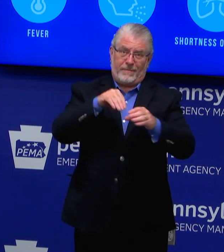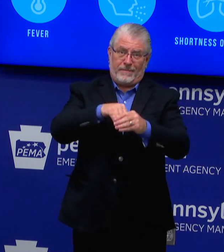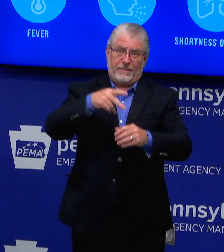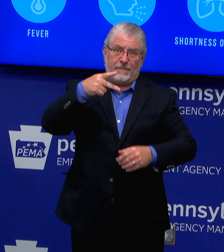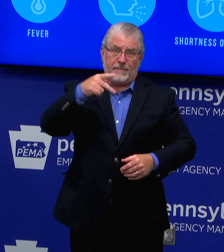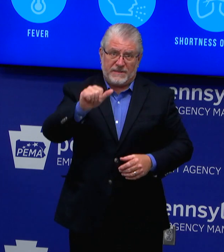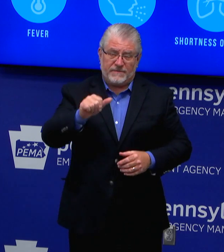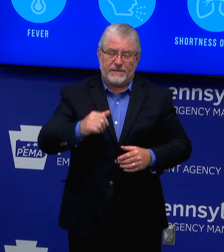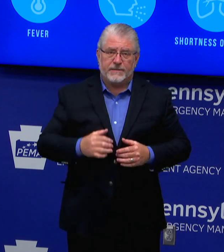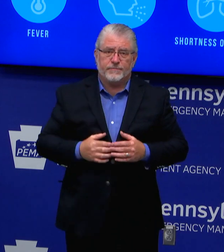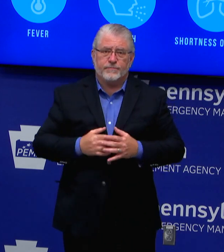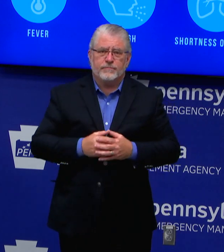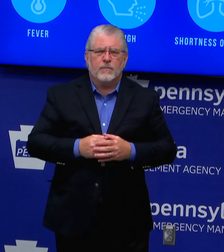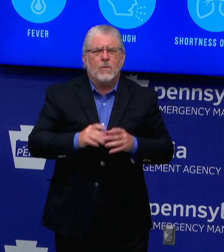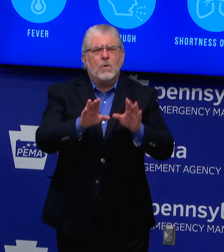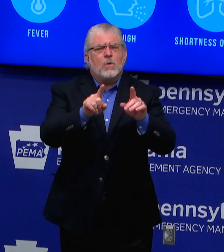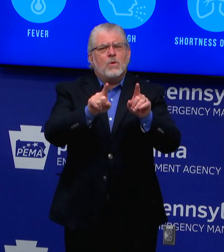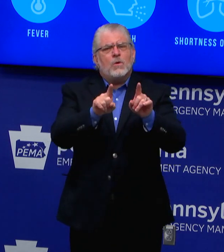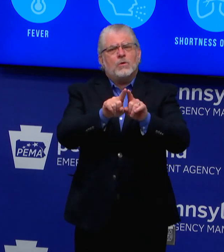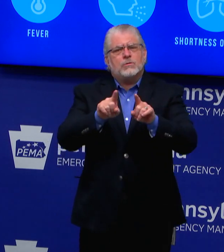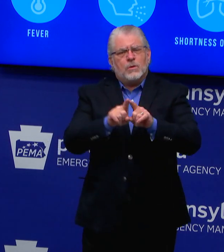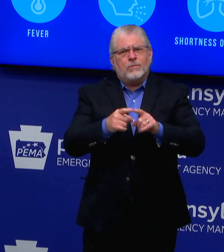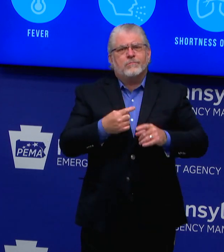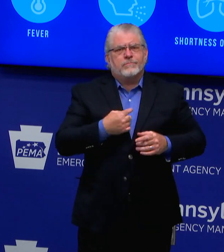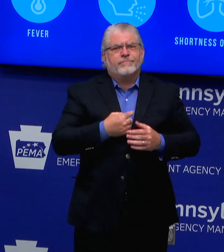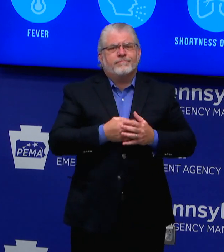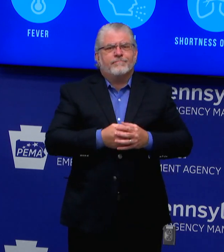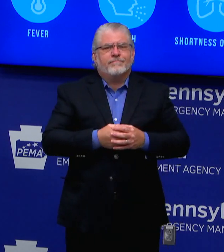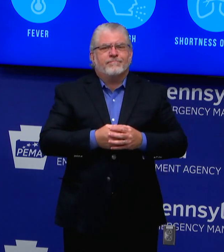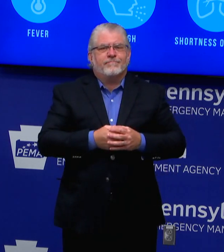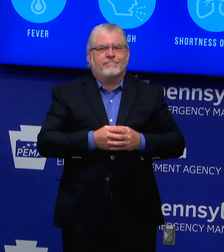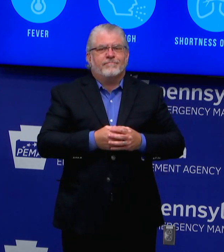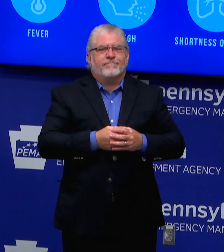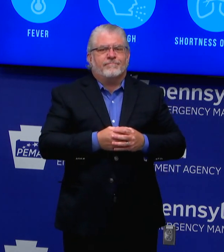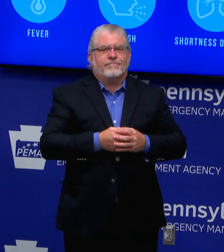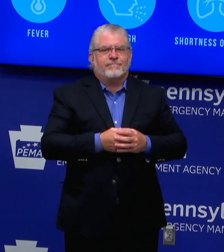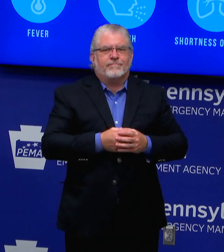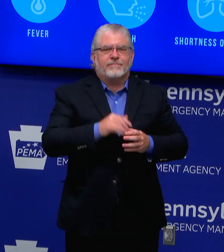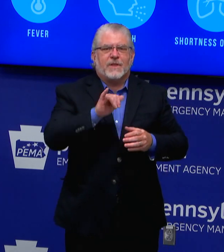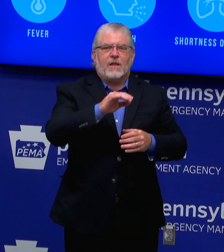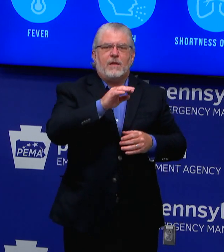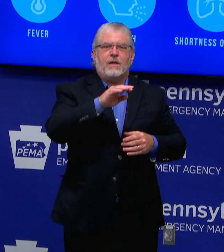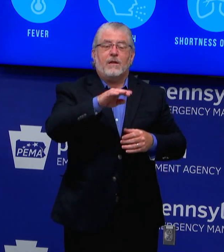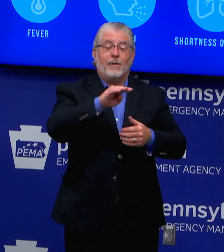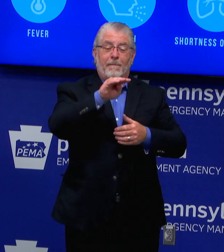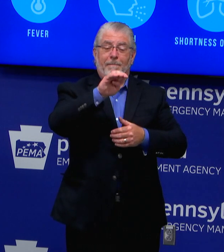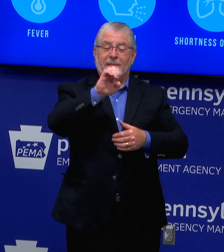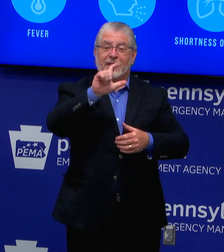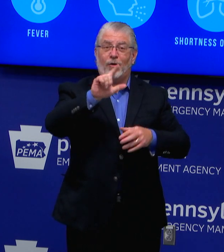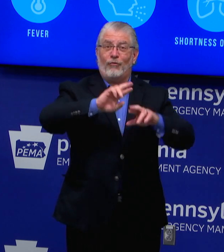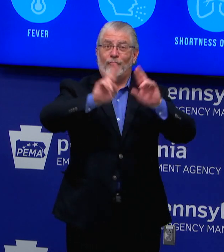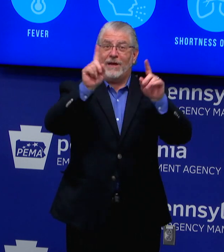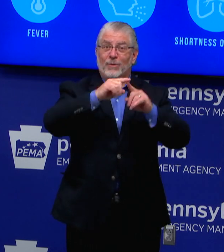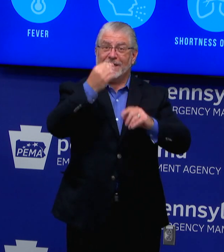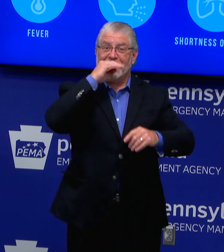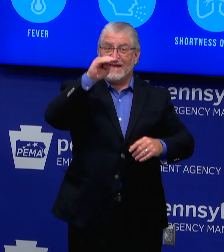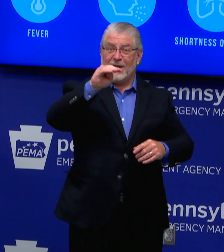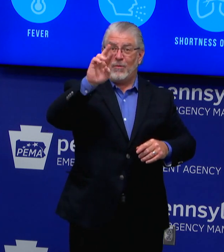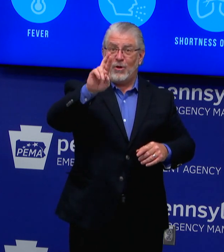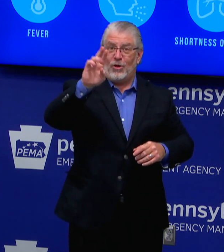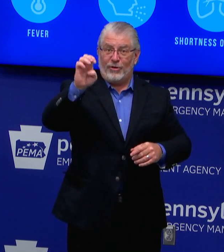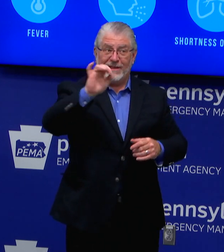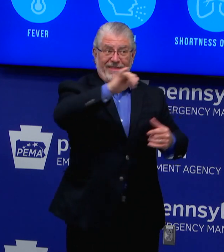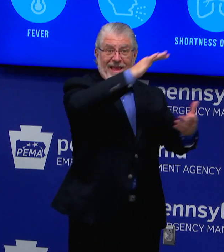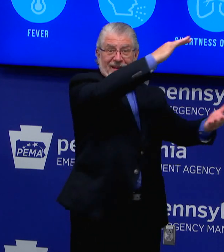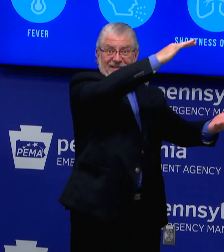acquired meals that were ready to eat or shelf-stable meals to be able to supplement some of